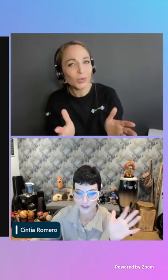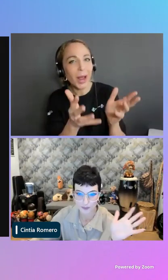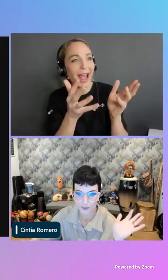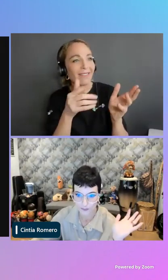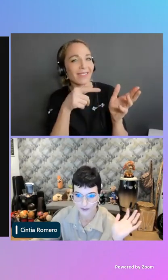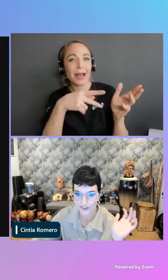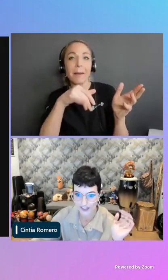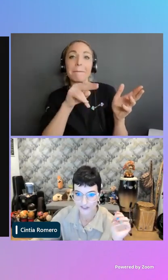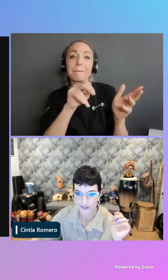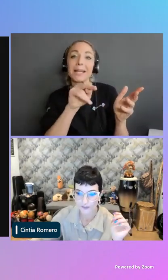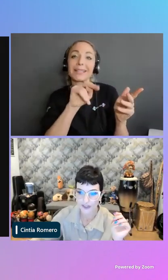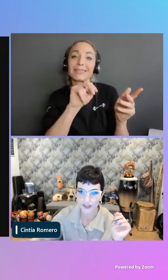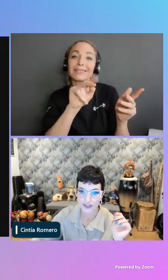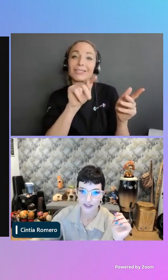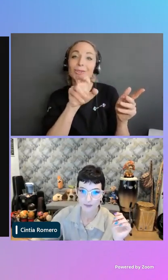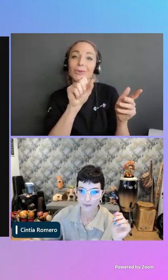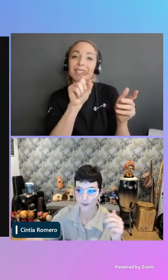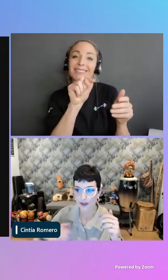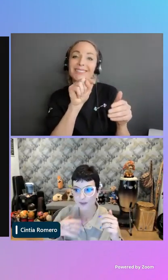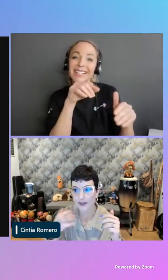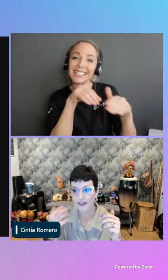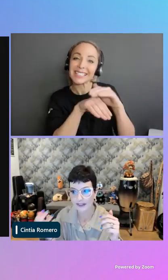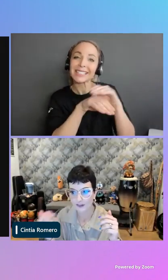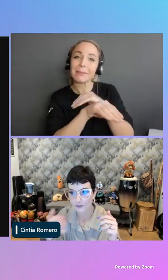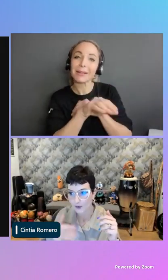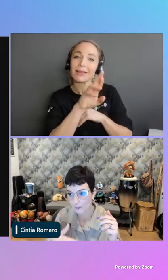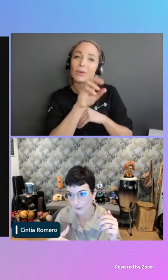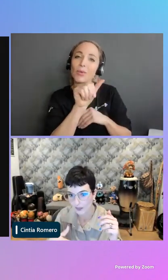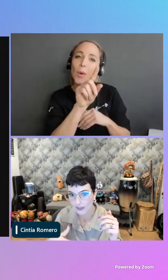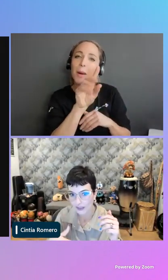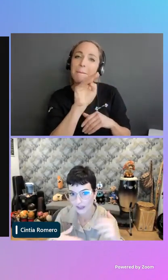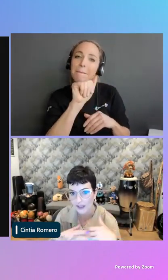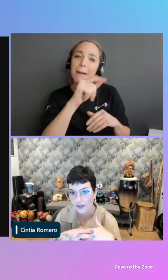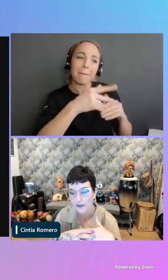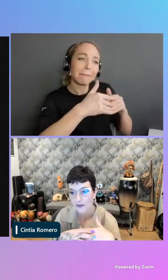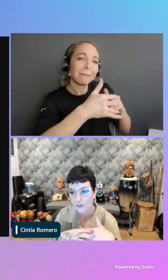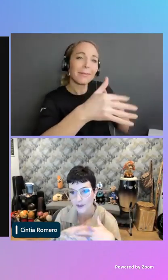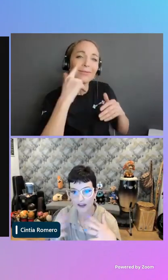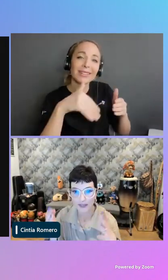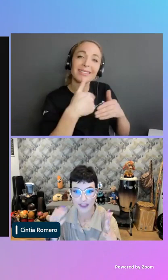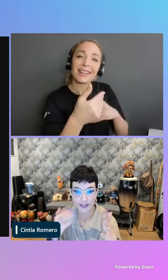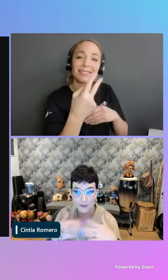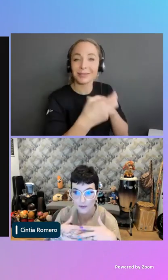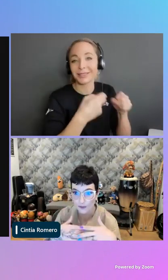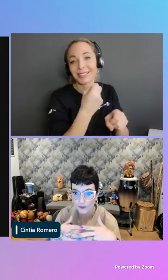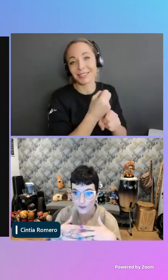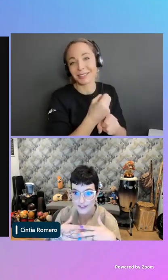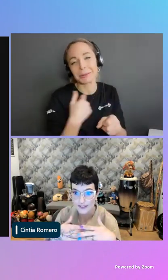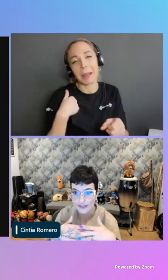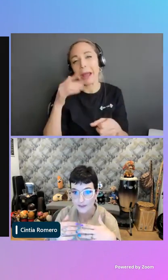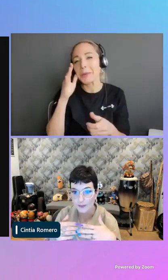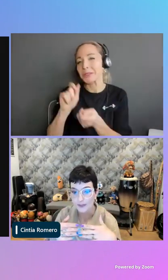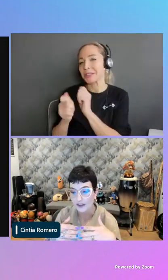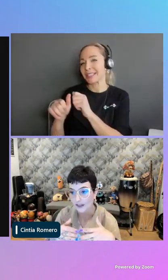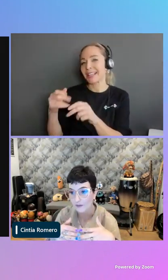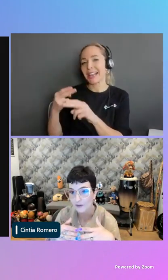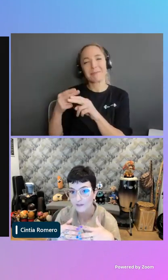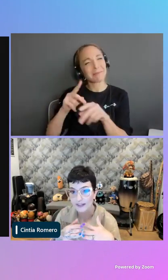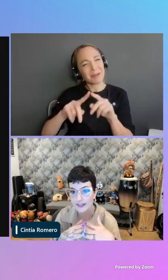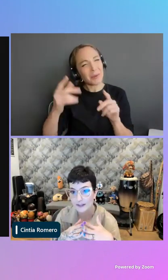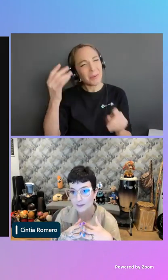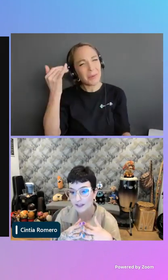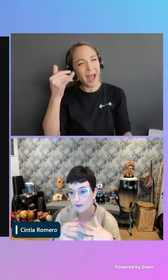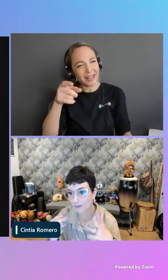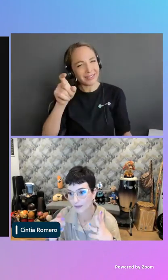So the name will probably change. But why do I need a framework? We often struggle deciding about the level